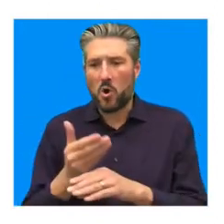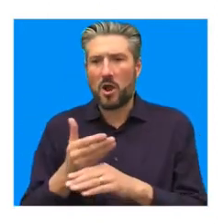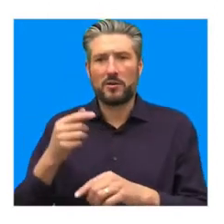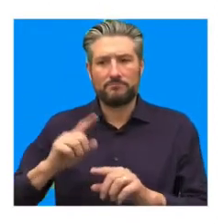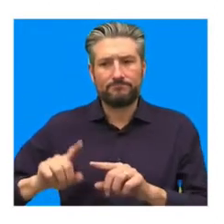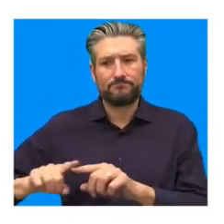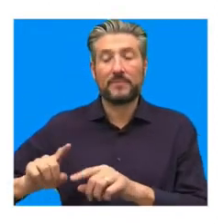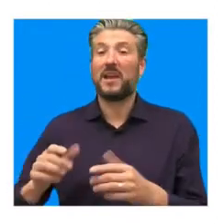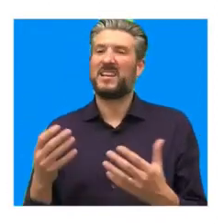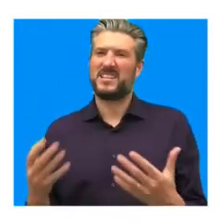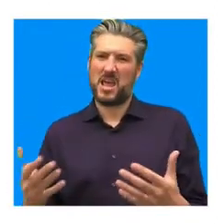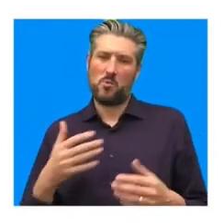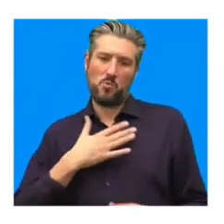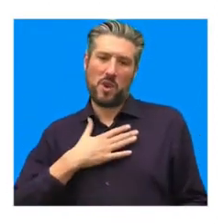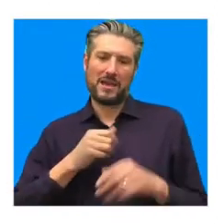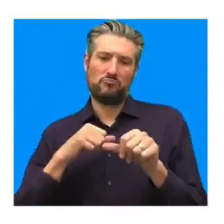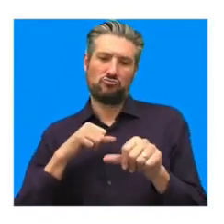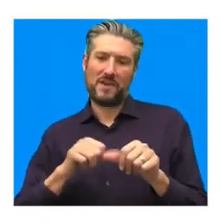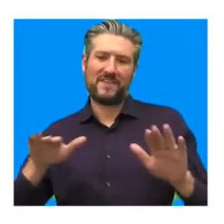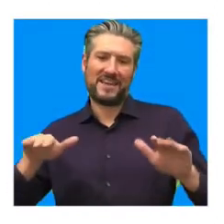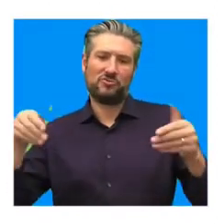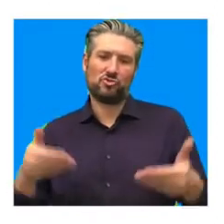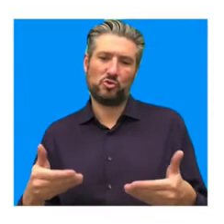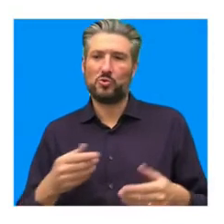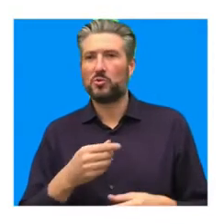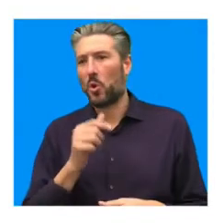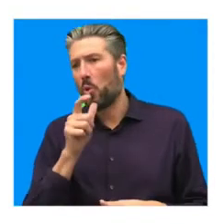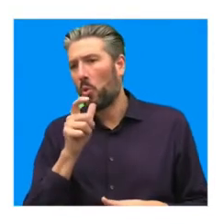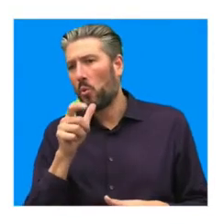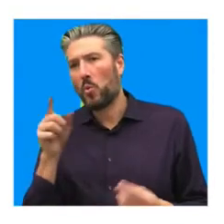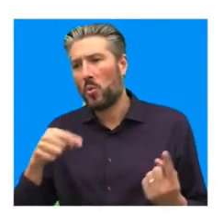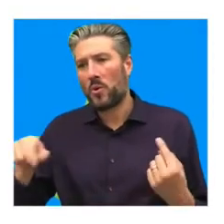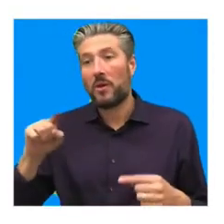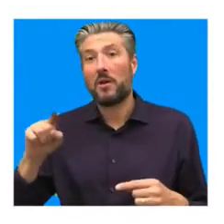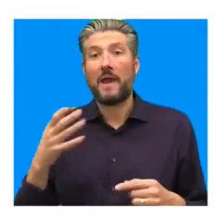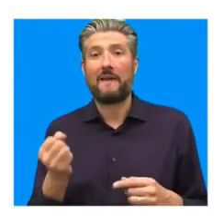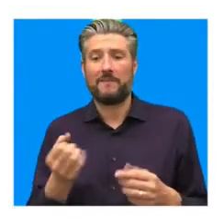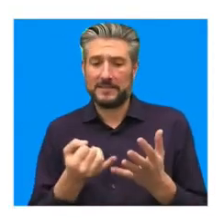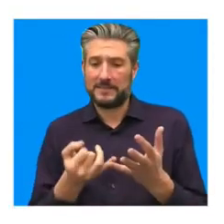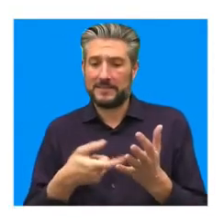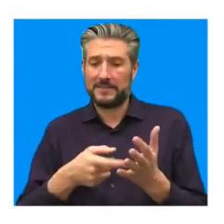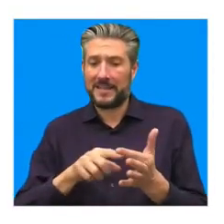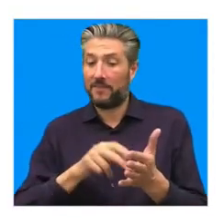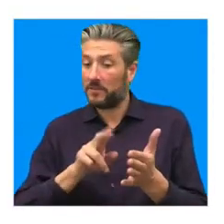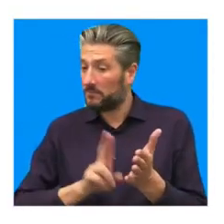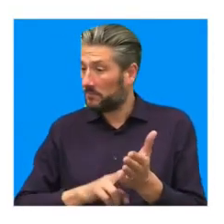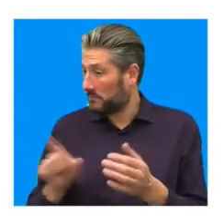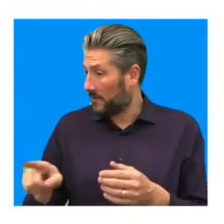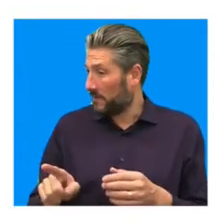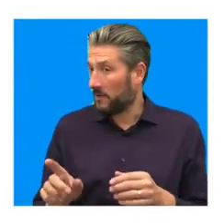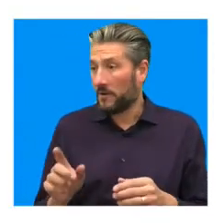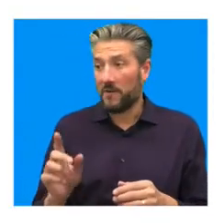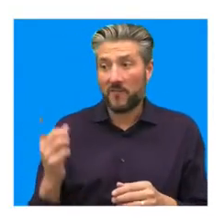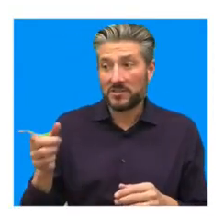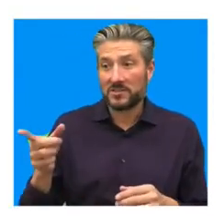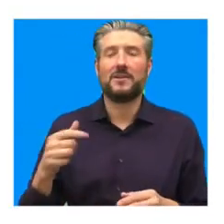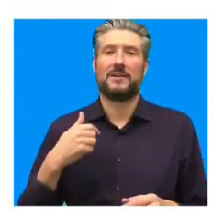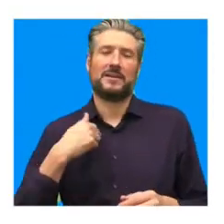quick introductions so everyone knows who's in the room. Stephen, do you want to start? Yeah, sure. Hi, I'm Stephen Scott.